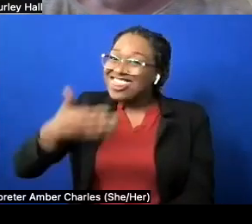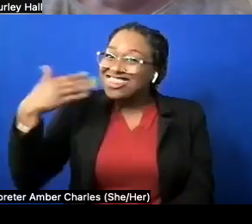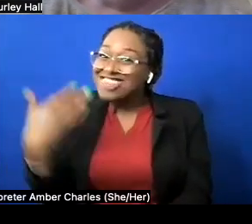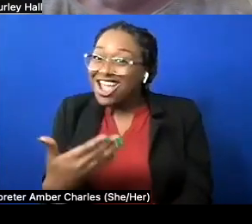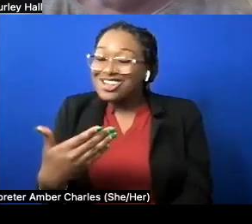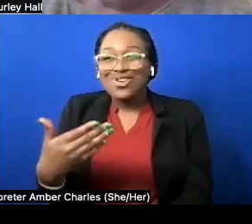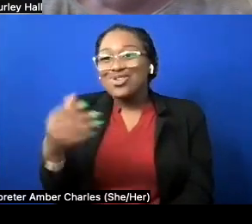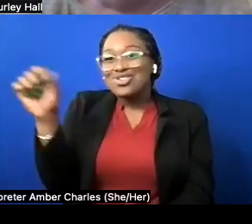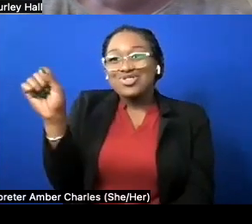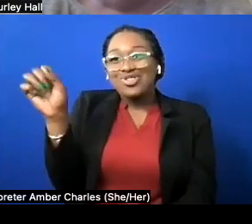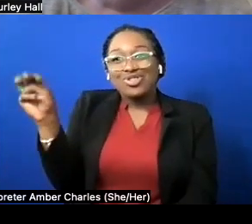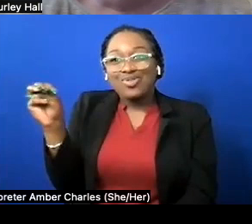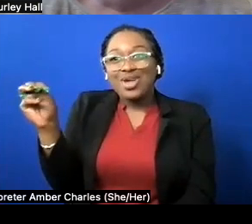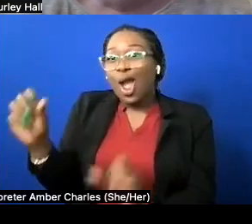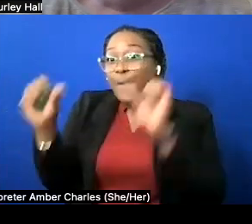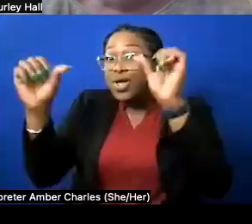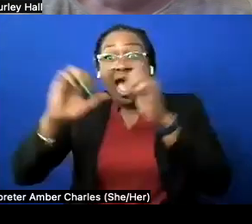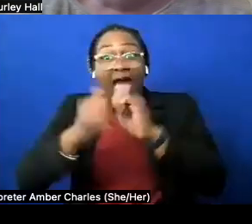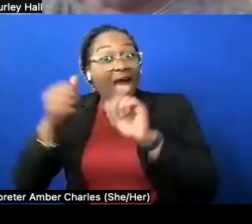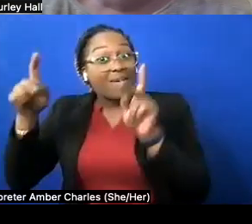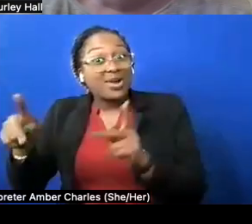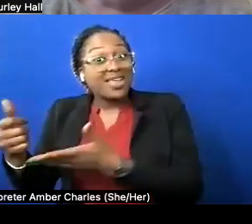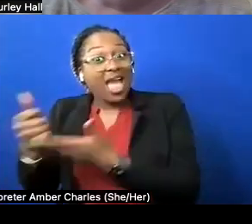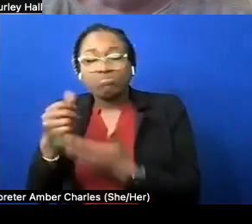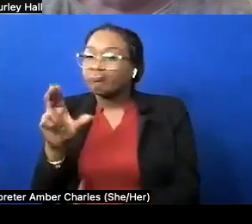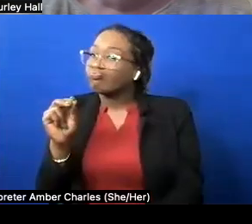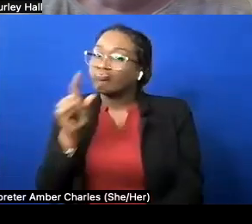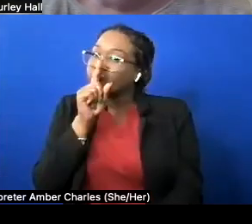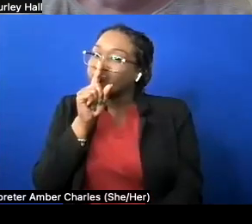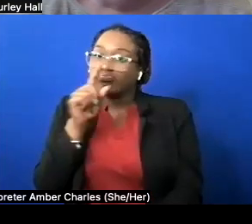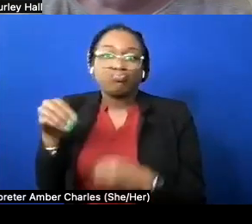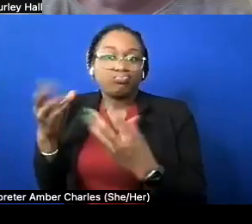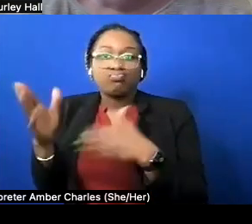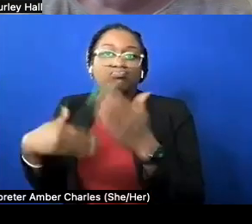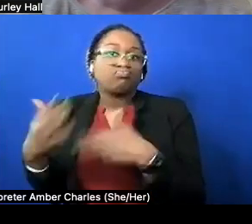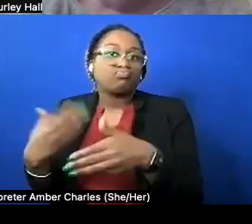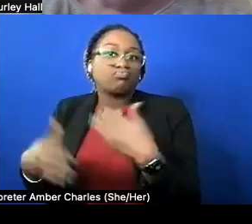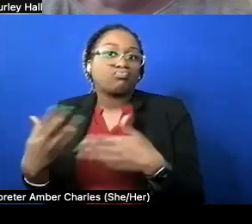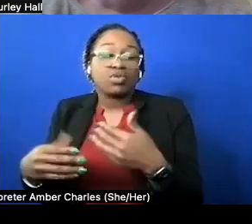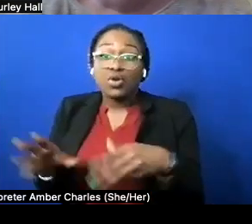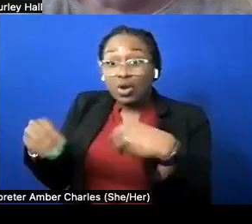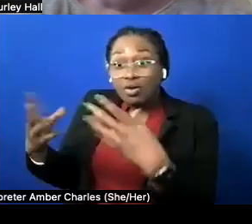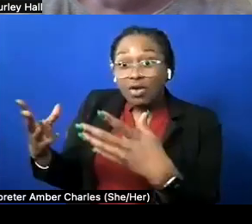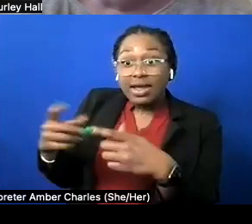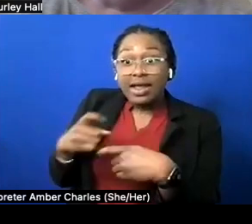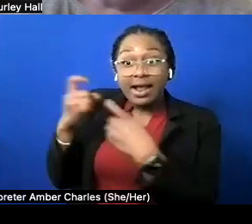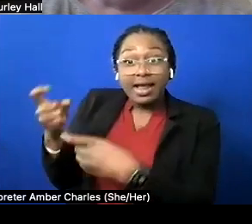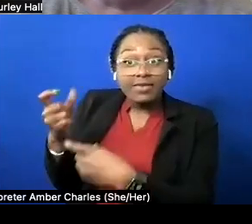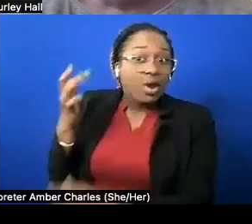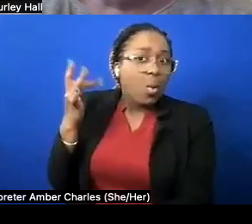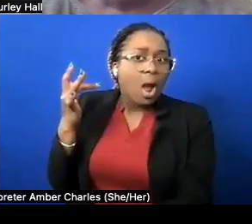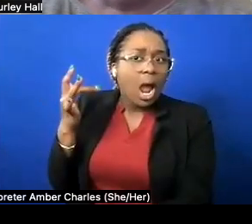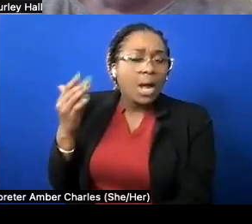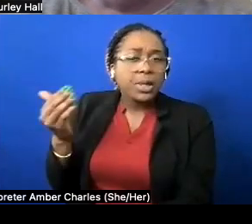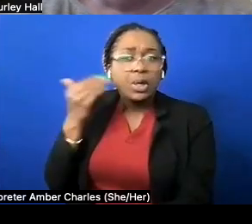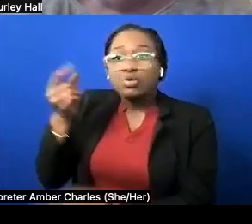media post on, oh my gosh, look how this person helped. No, you just need to be able to give it and keep going. And you're giving because you know it's